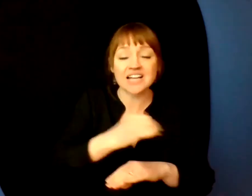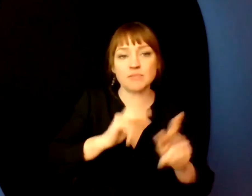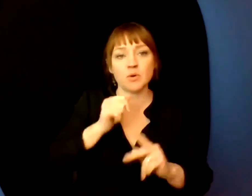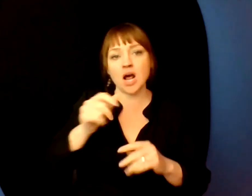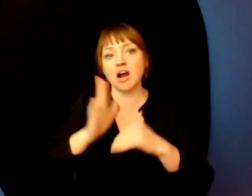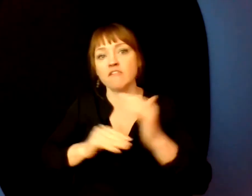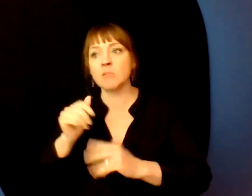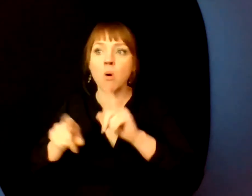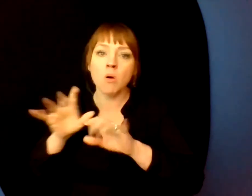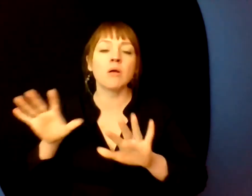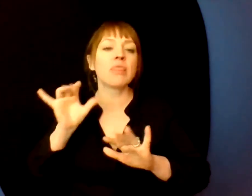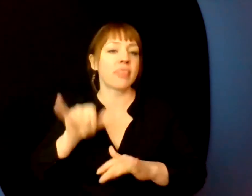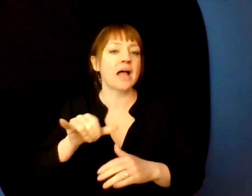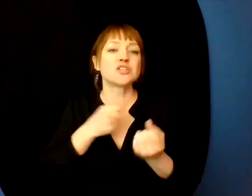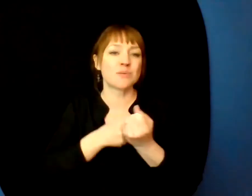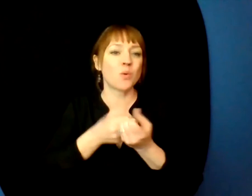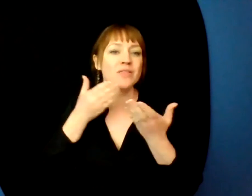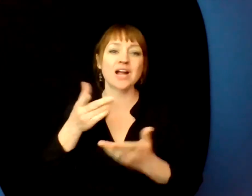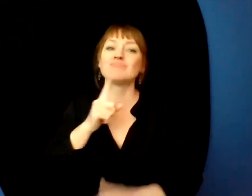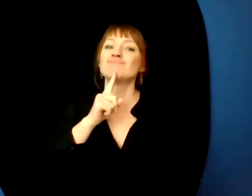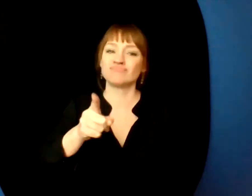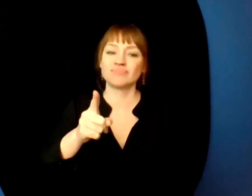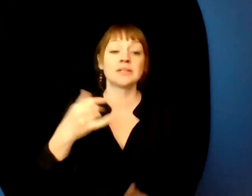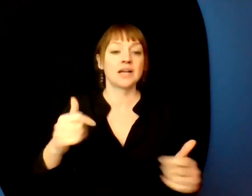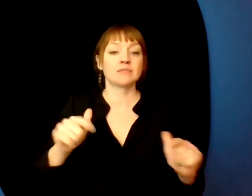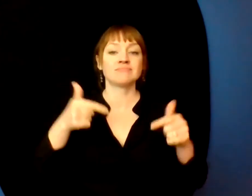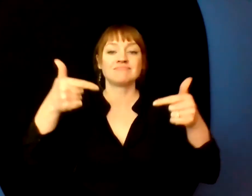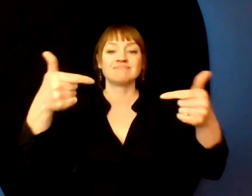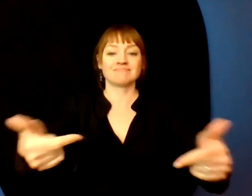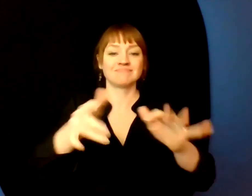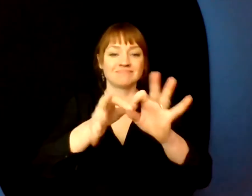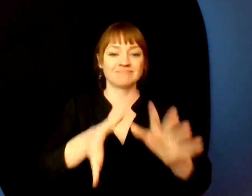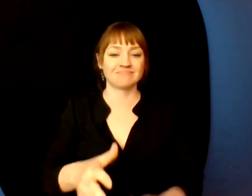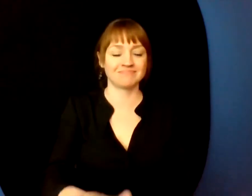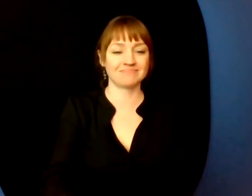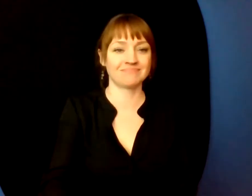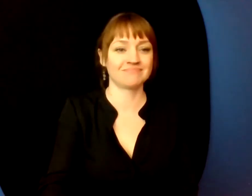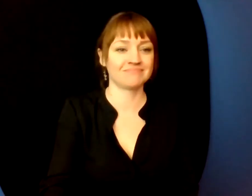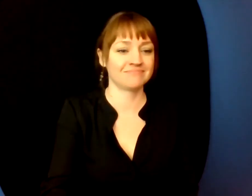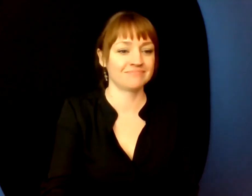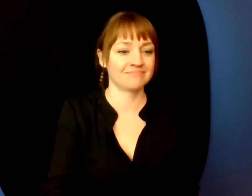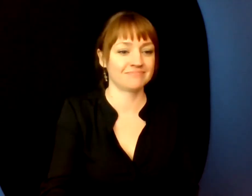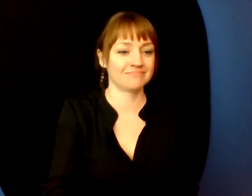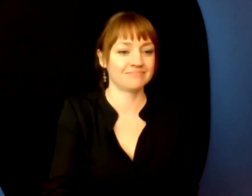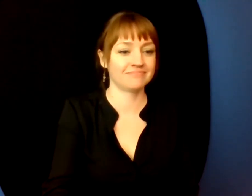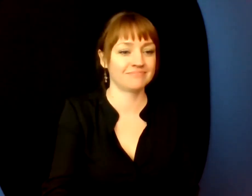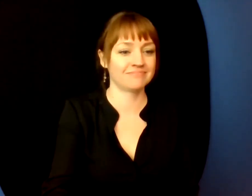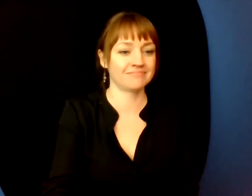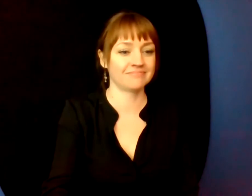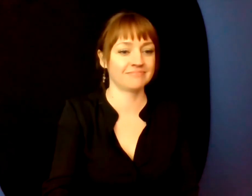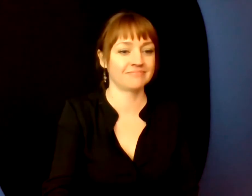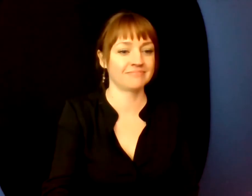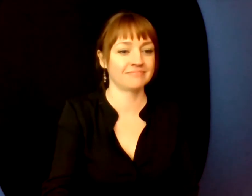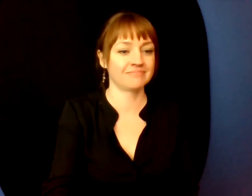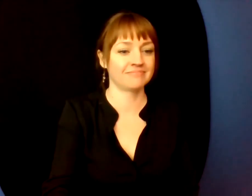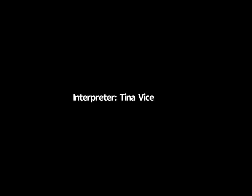So absolutely, rurality is a very difficult spot right now. We're having a hard time with that. Looking at some of the